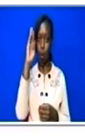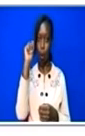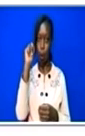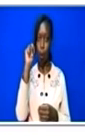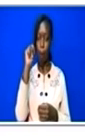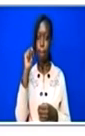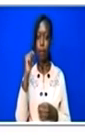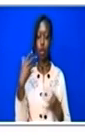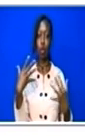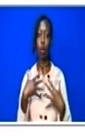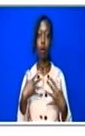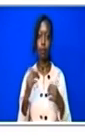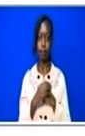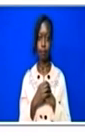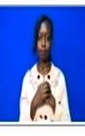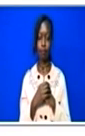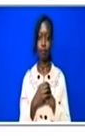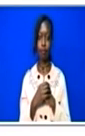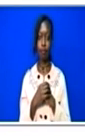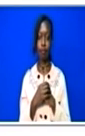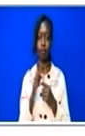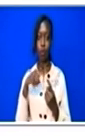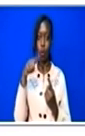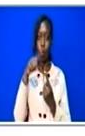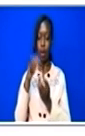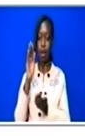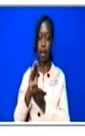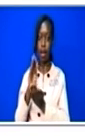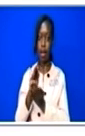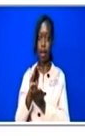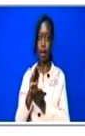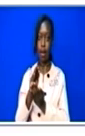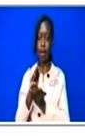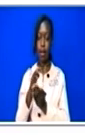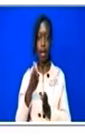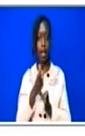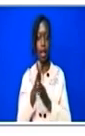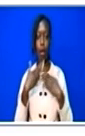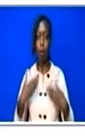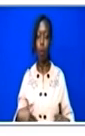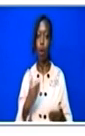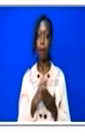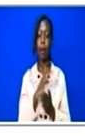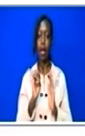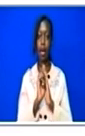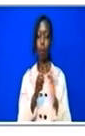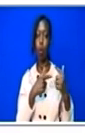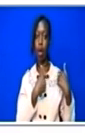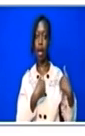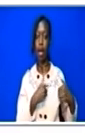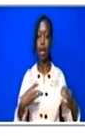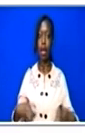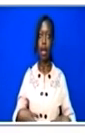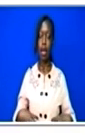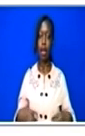It absorbs shock. When deposited around major body organs such as the heart, such as the kidney,